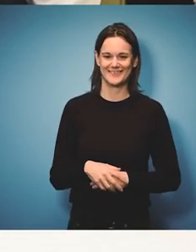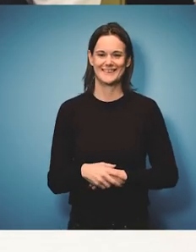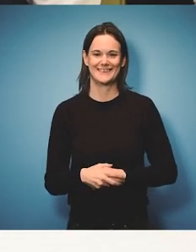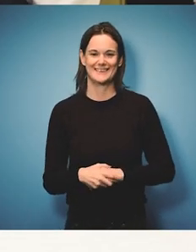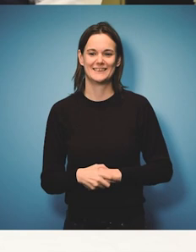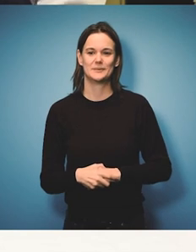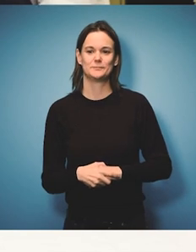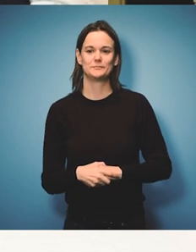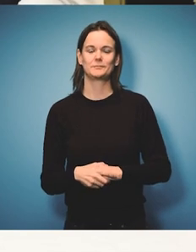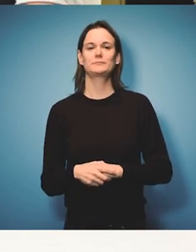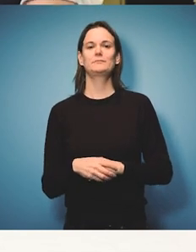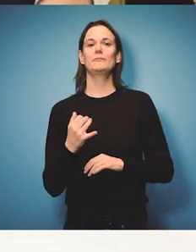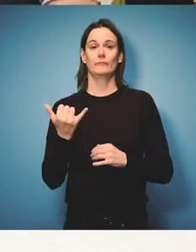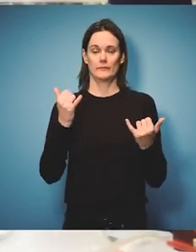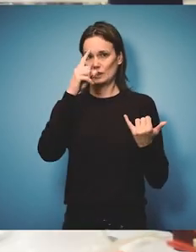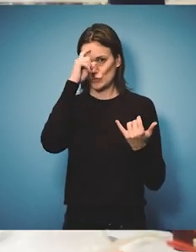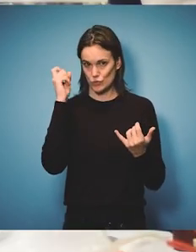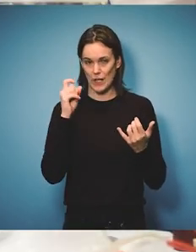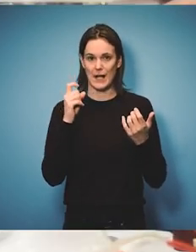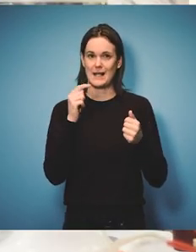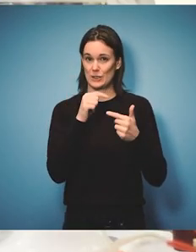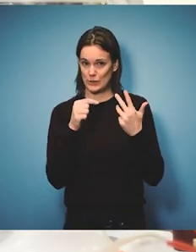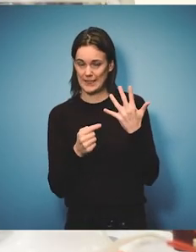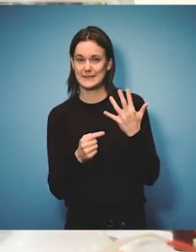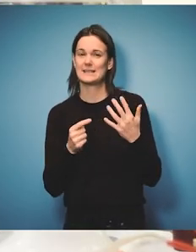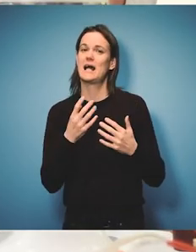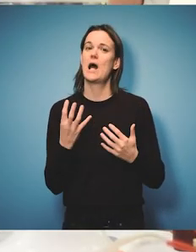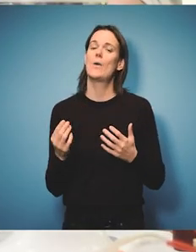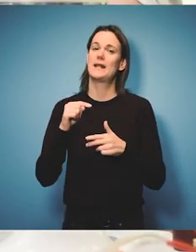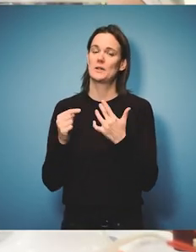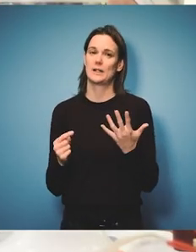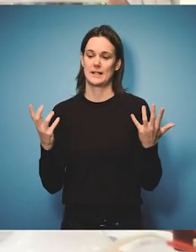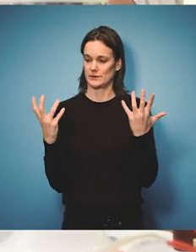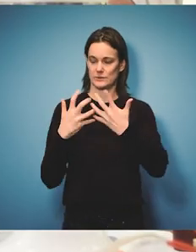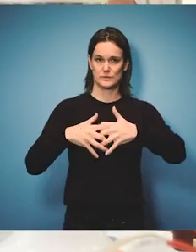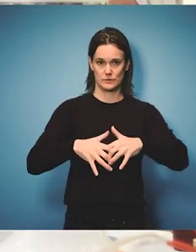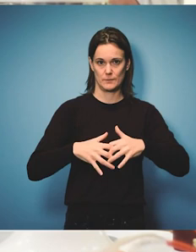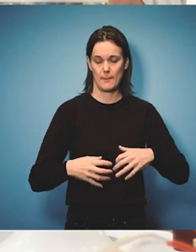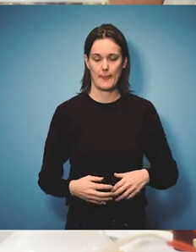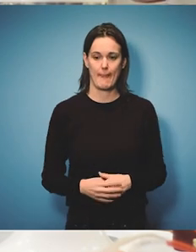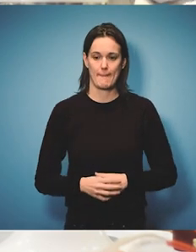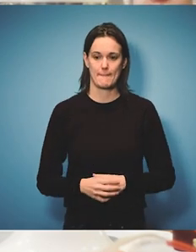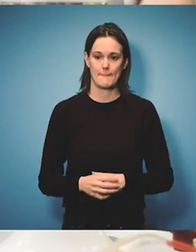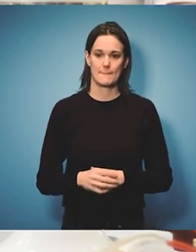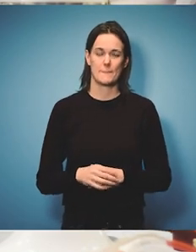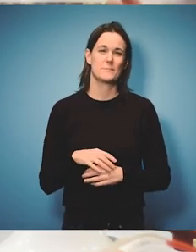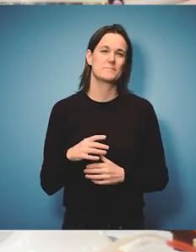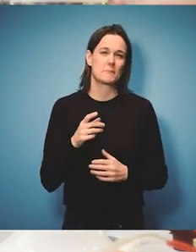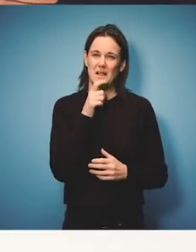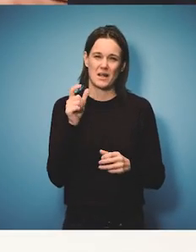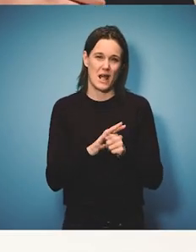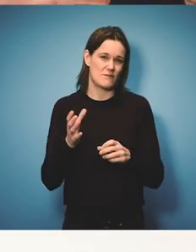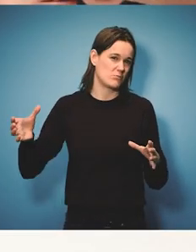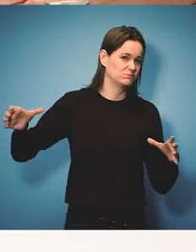have done that for you, Chef. Oh, it's okay, Chef. I'm going to slowly incorporate my dry ingredients and my wet ingredients into my base